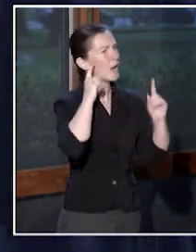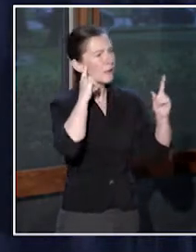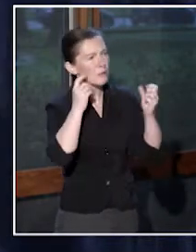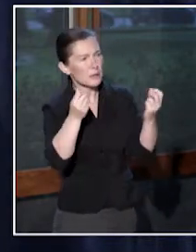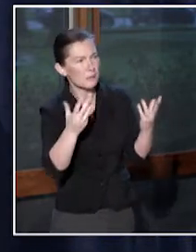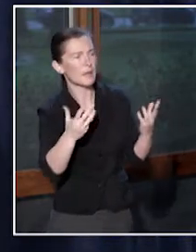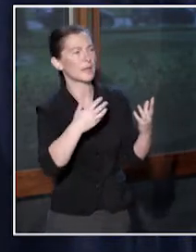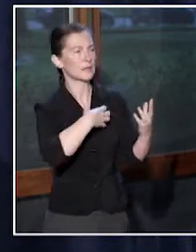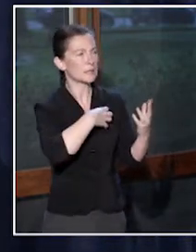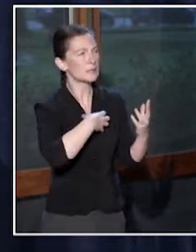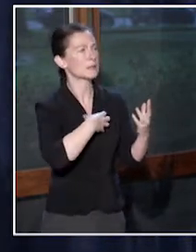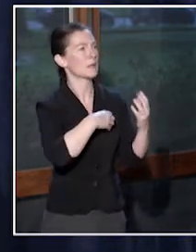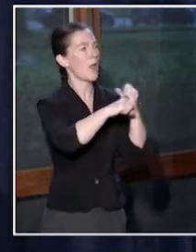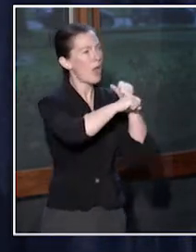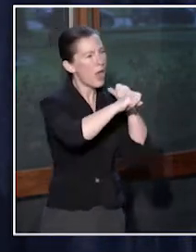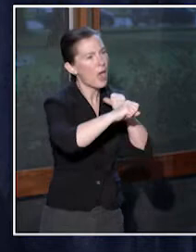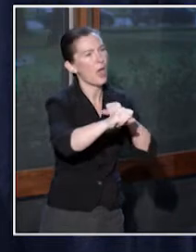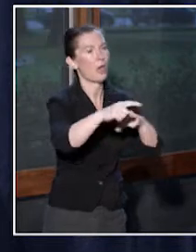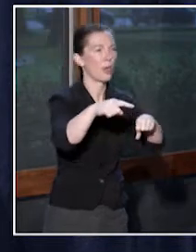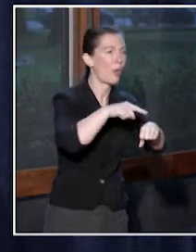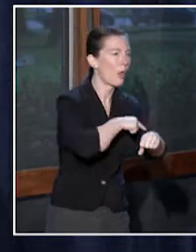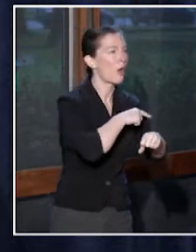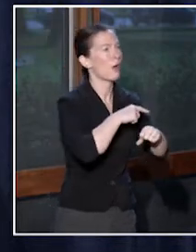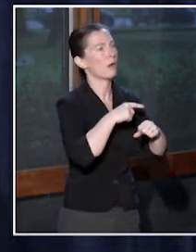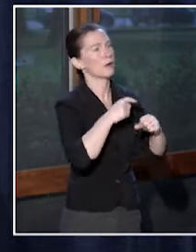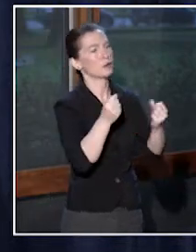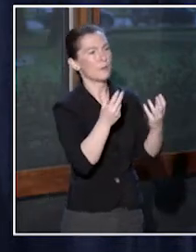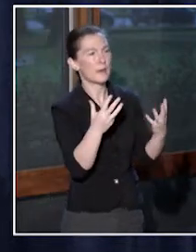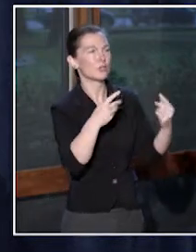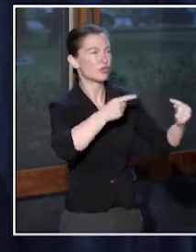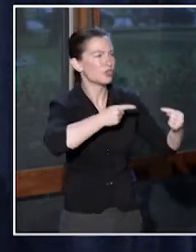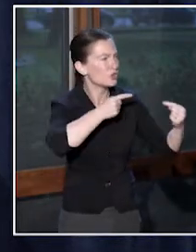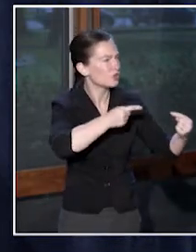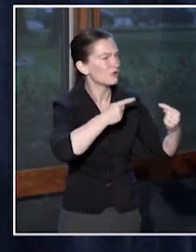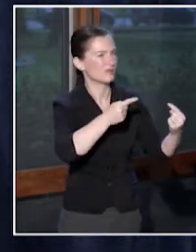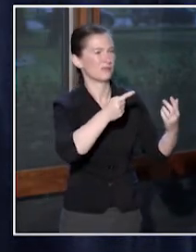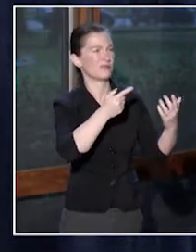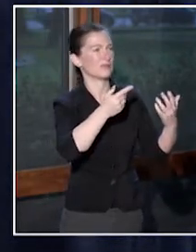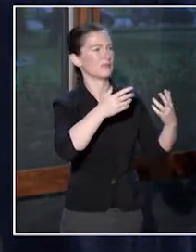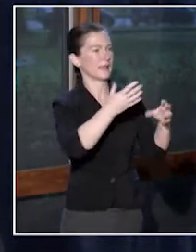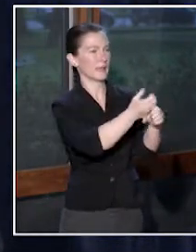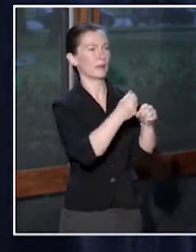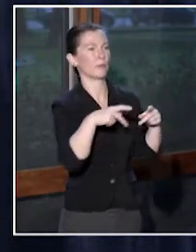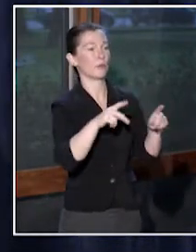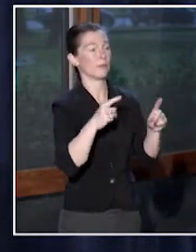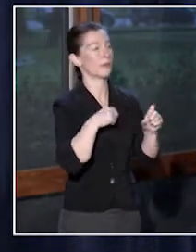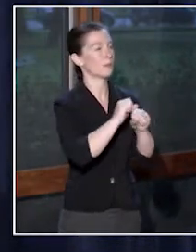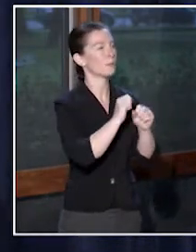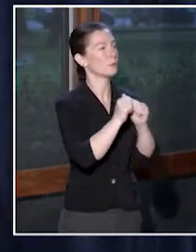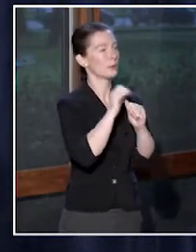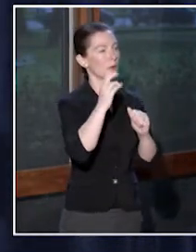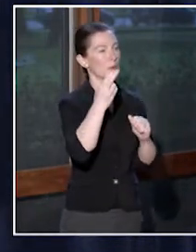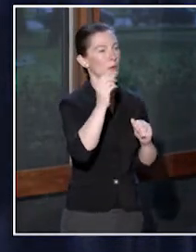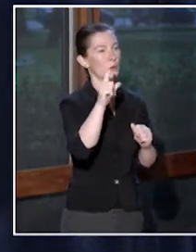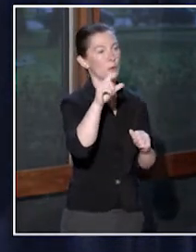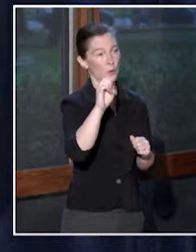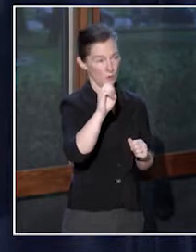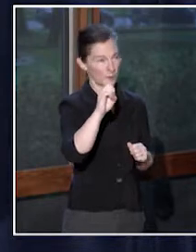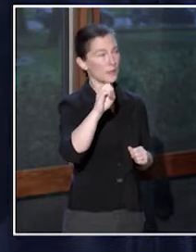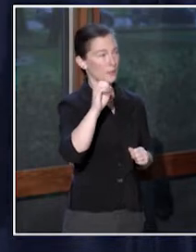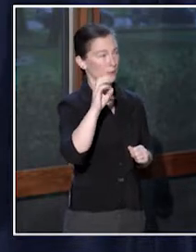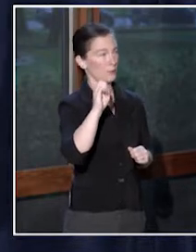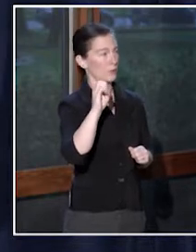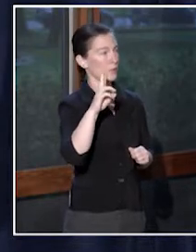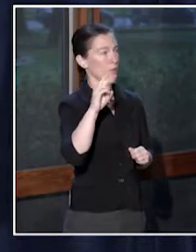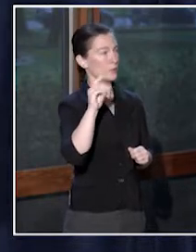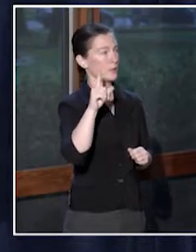there's too much of a hassle factor associated with permitting. So I'm working with Chloe Udaly and others on this